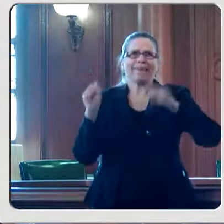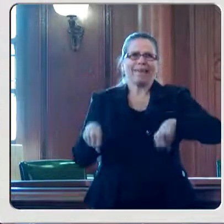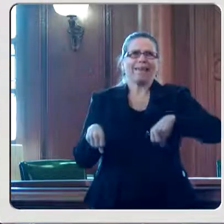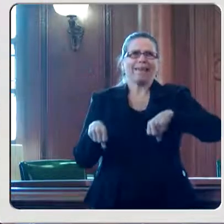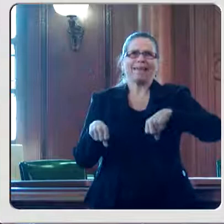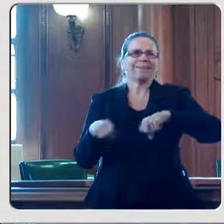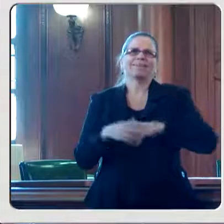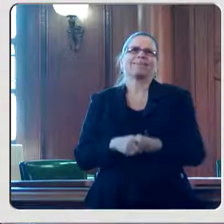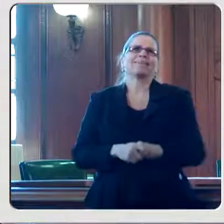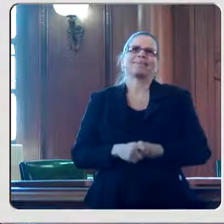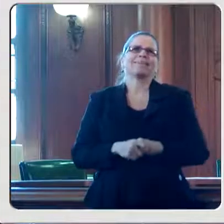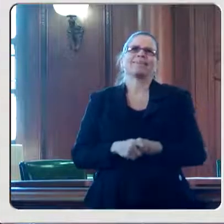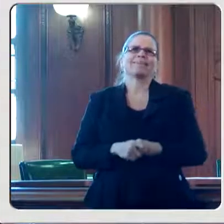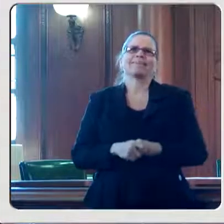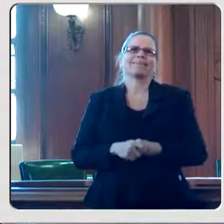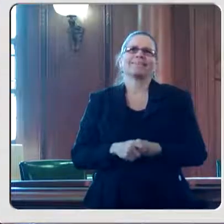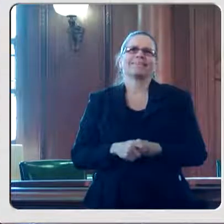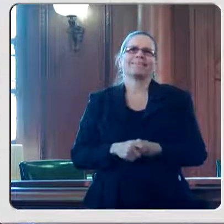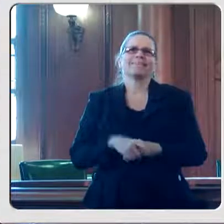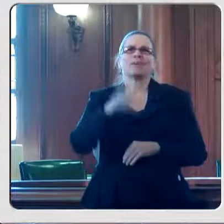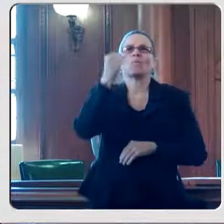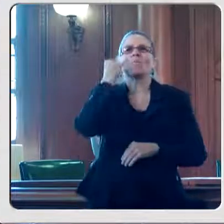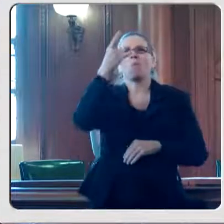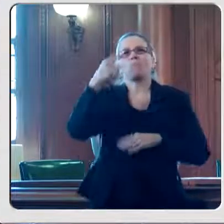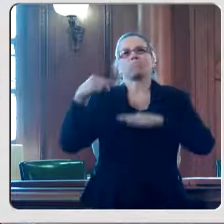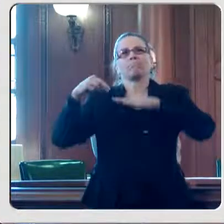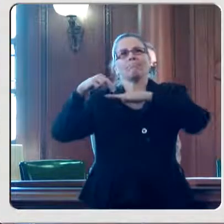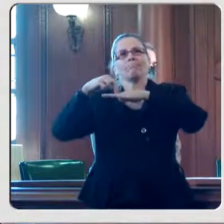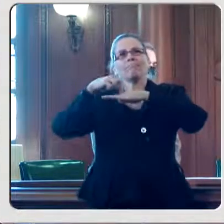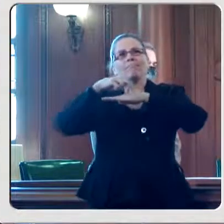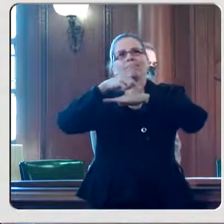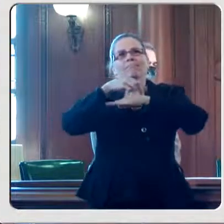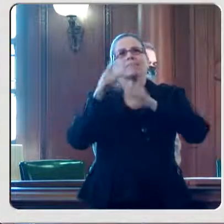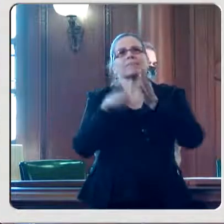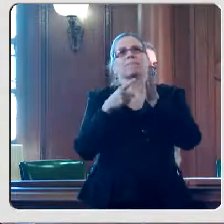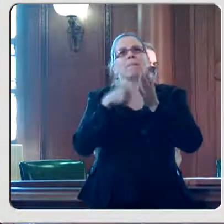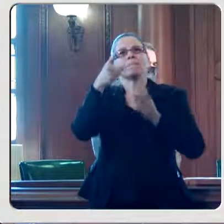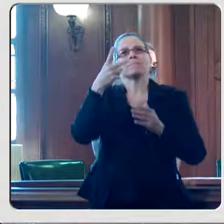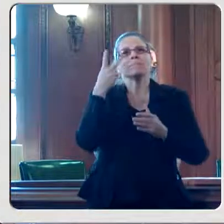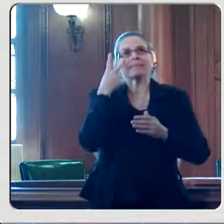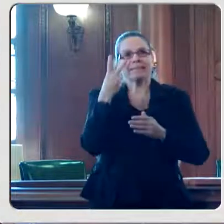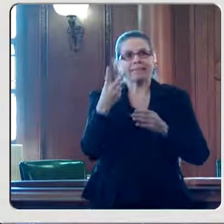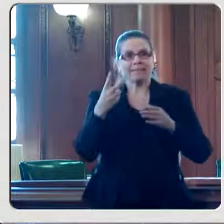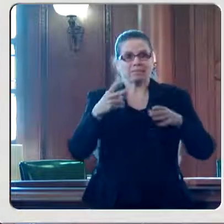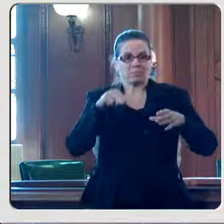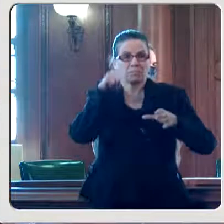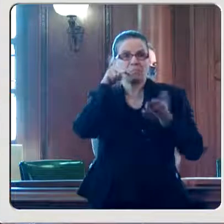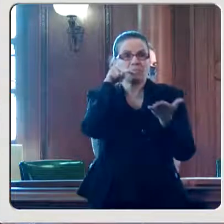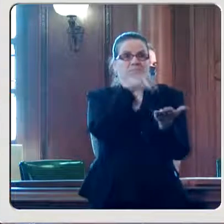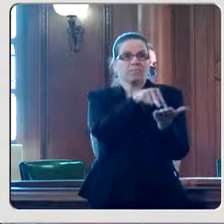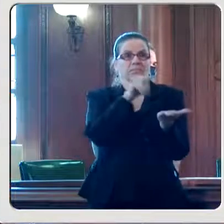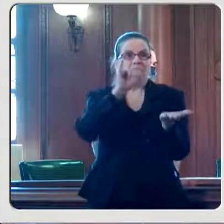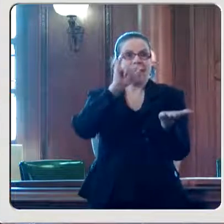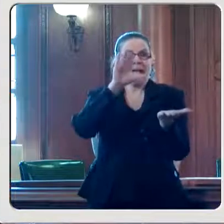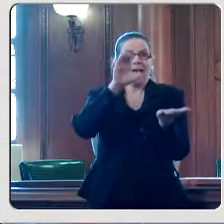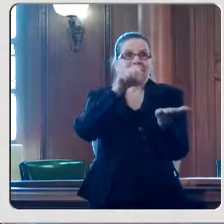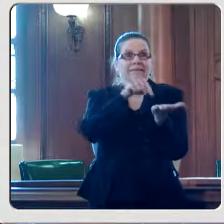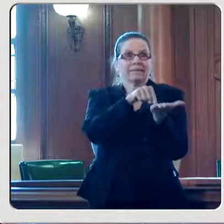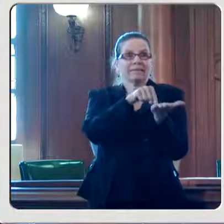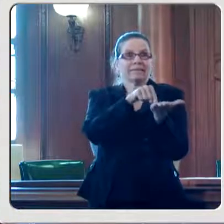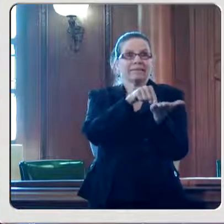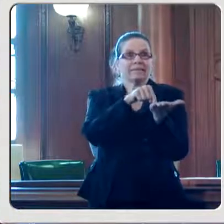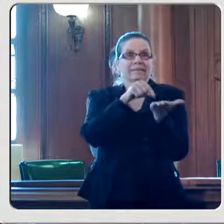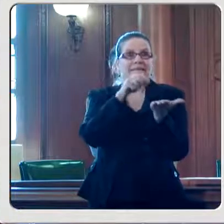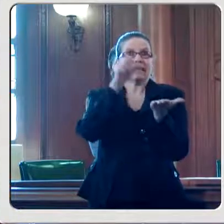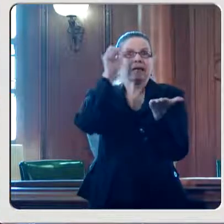the waterways. The ice can pull away from the bank, and you could slip under and get trapped under the ice that way as